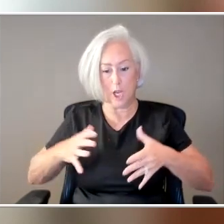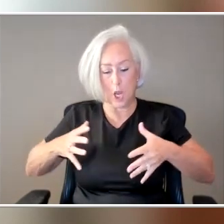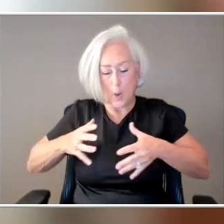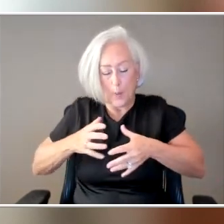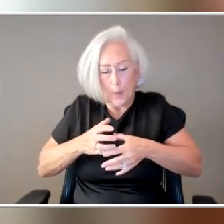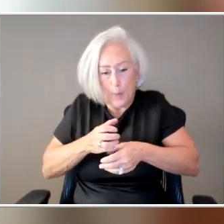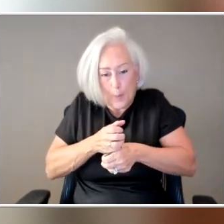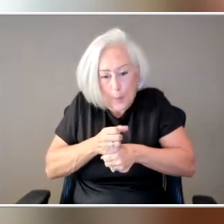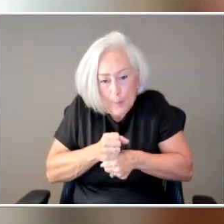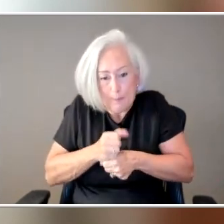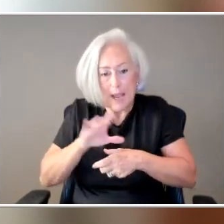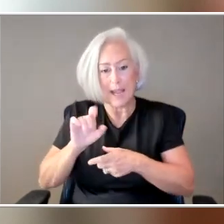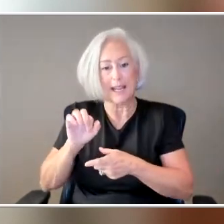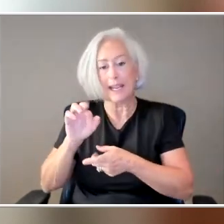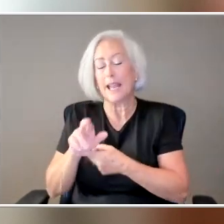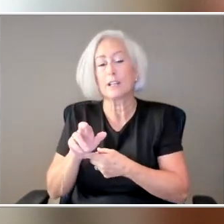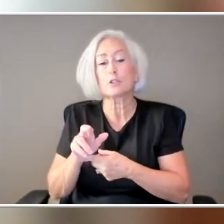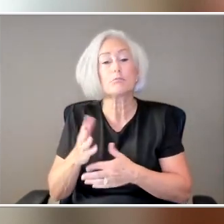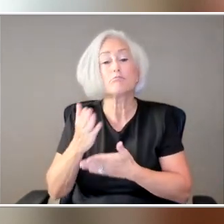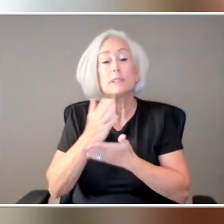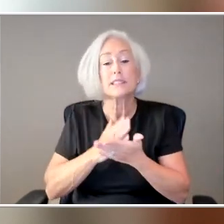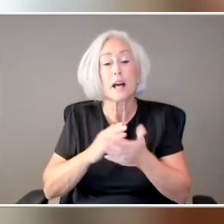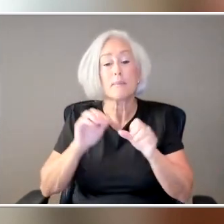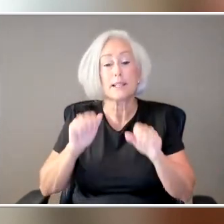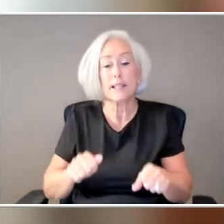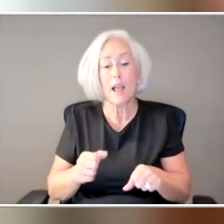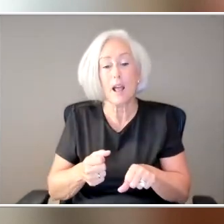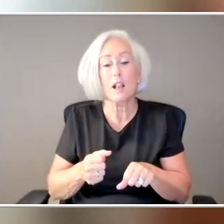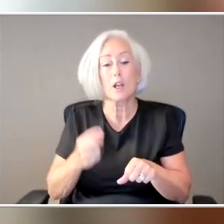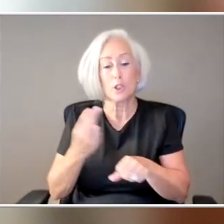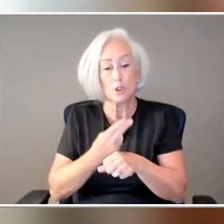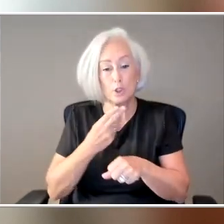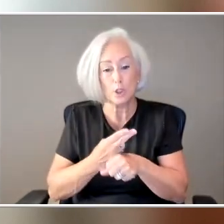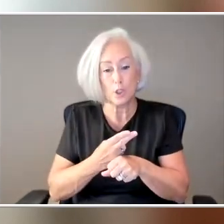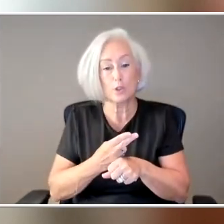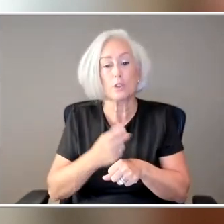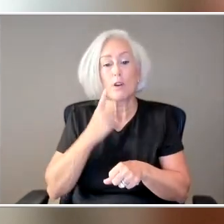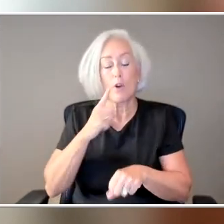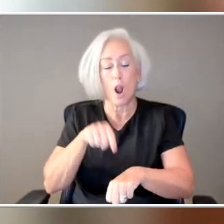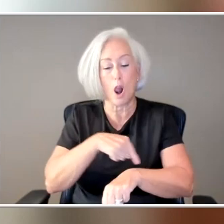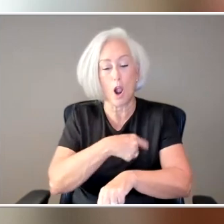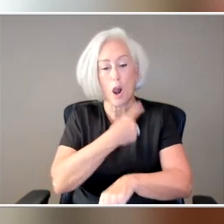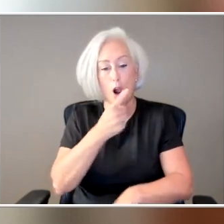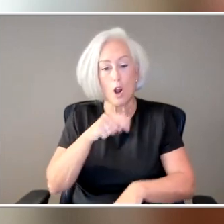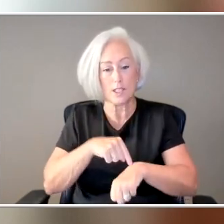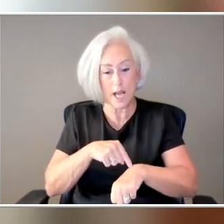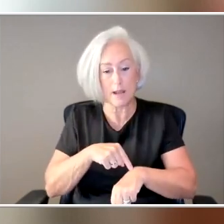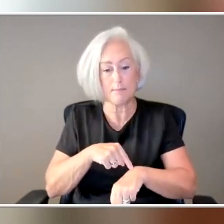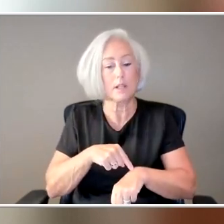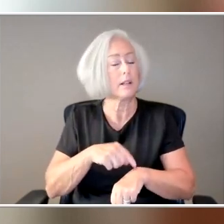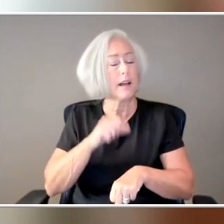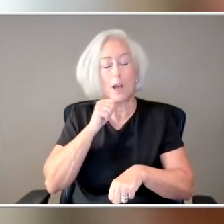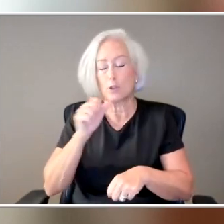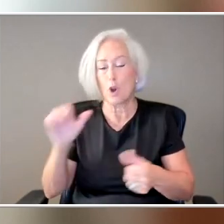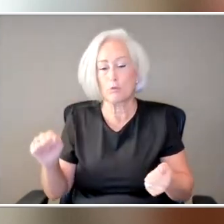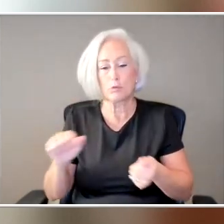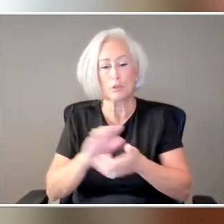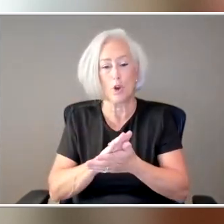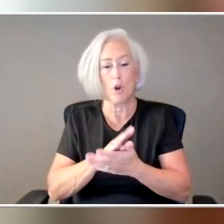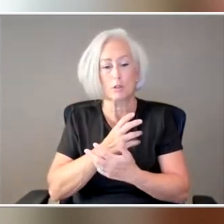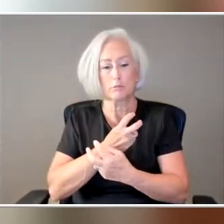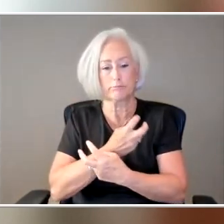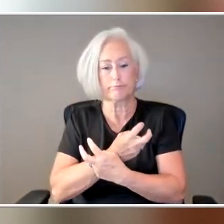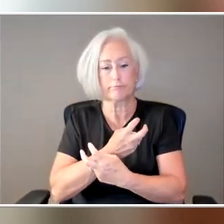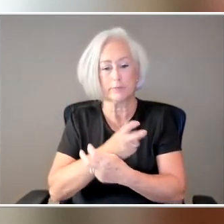long periods of time without what we call cumulative toxicity. So chemotherapy works well, but one can't stay